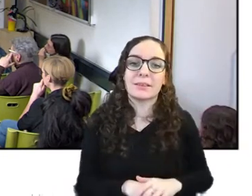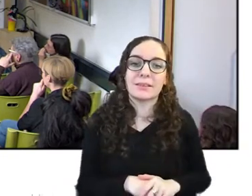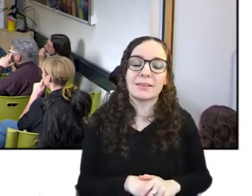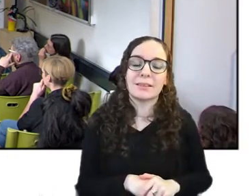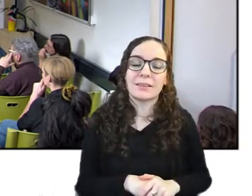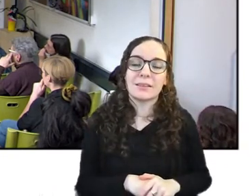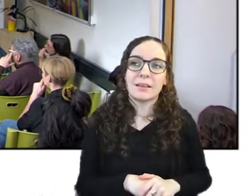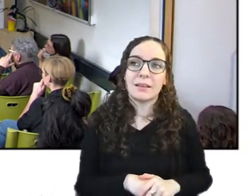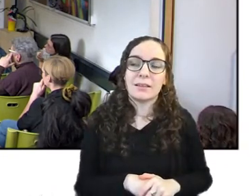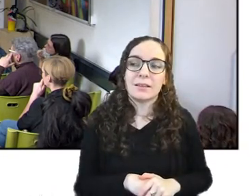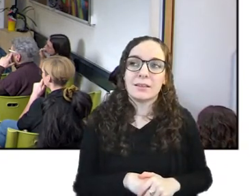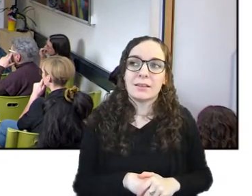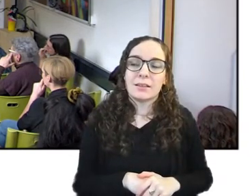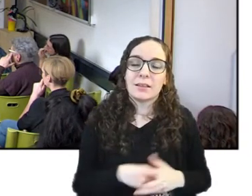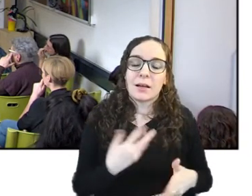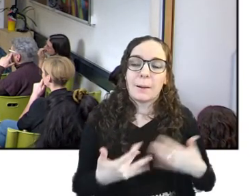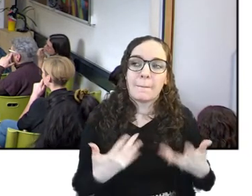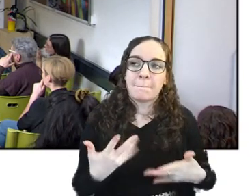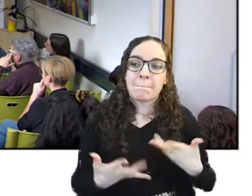um